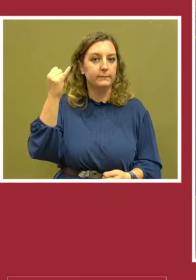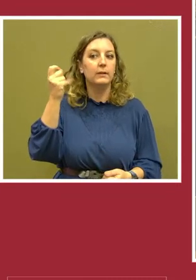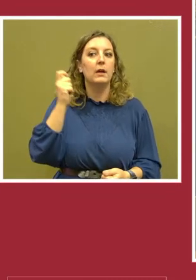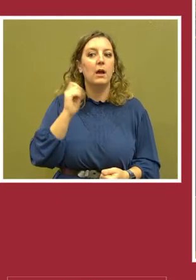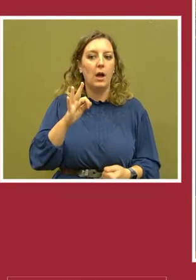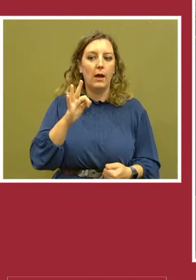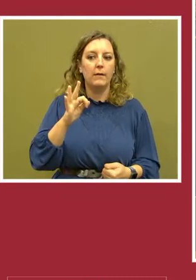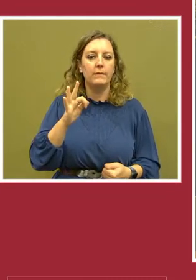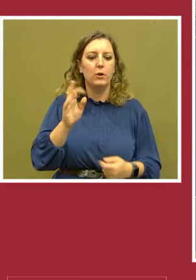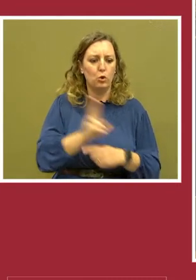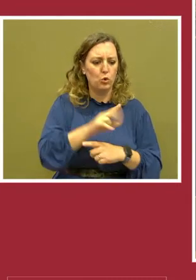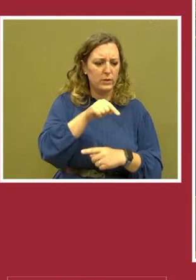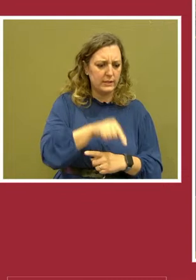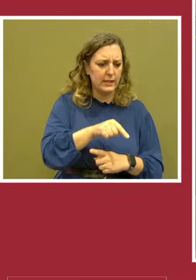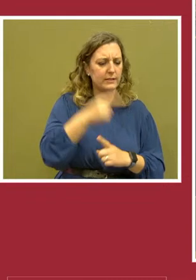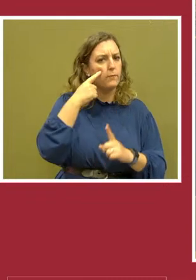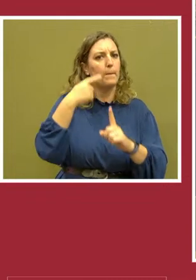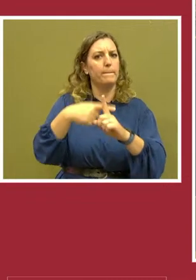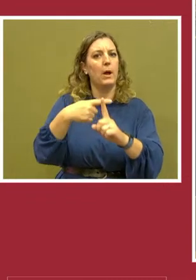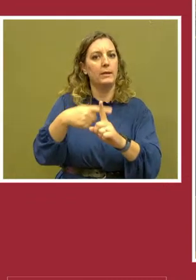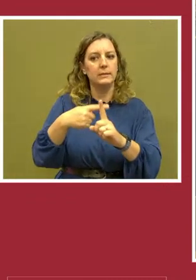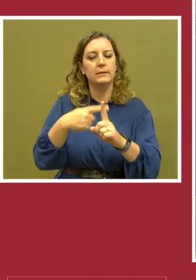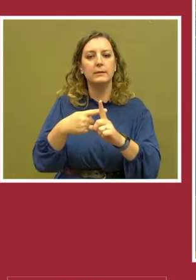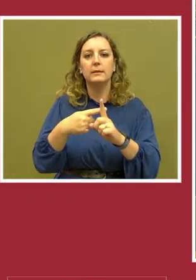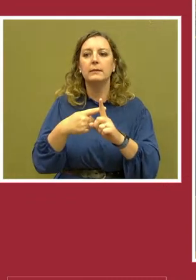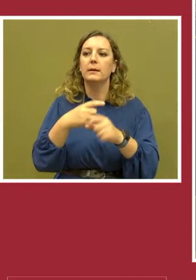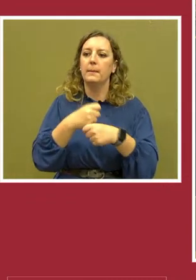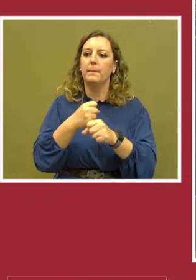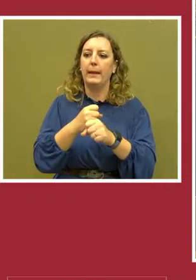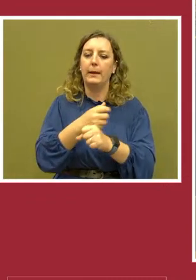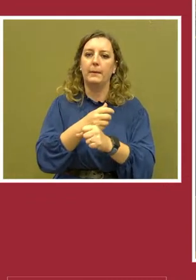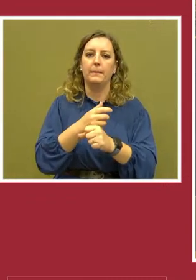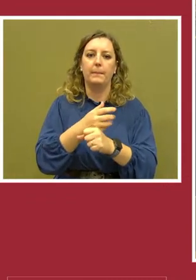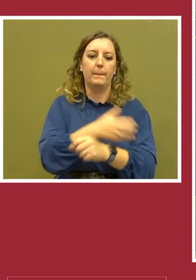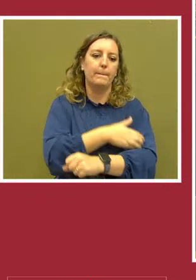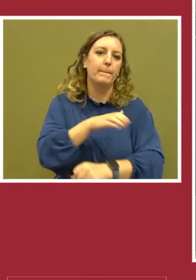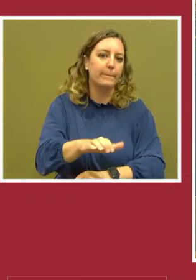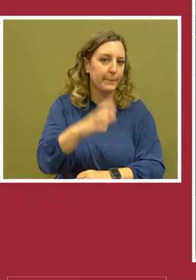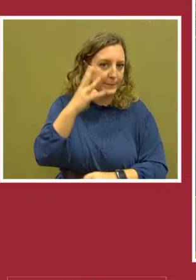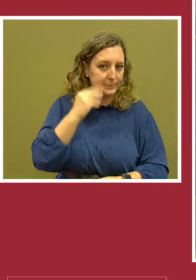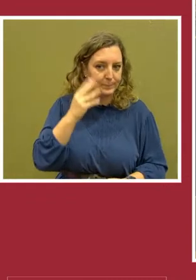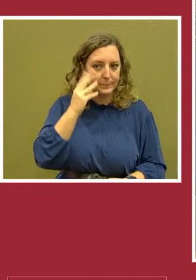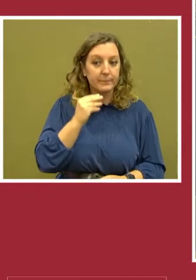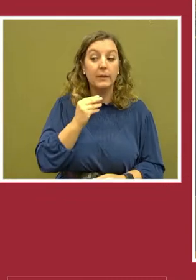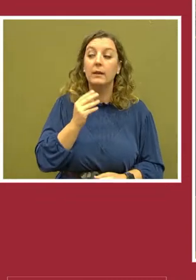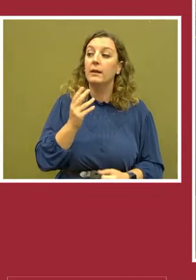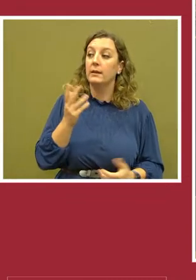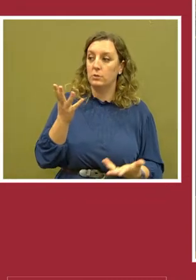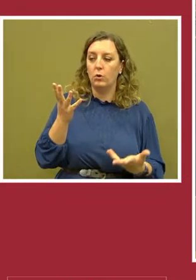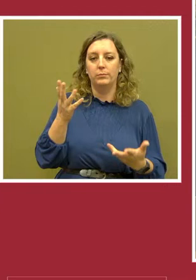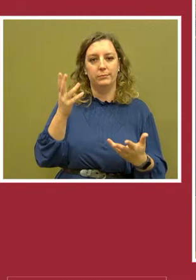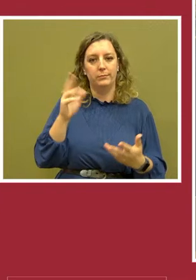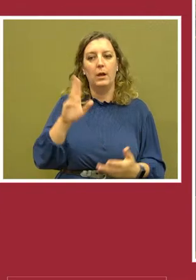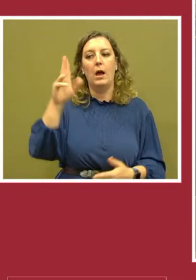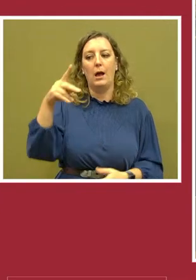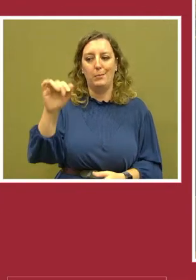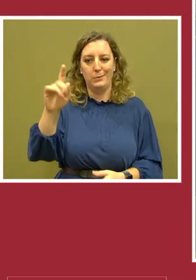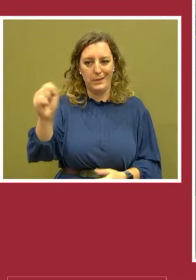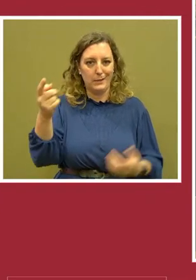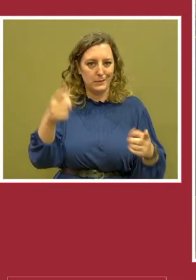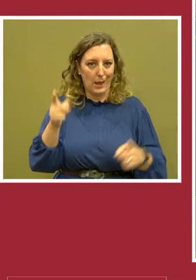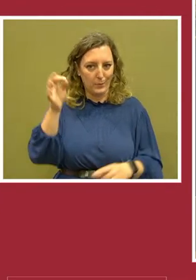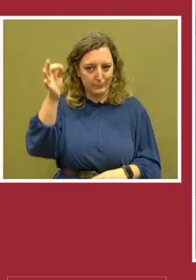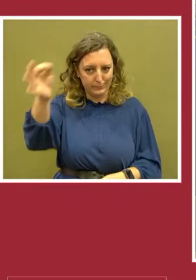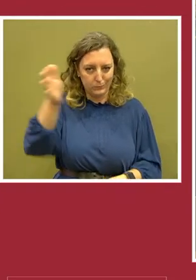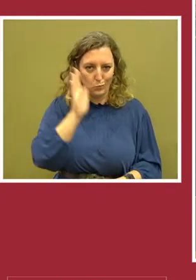of let's turn this into something positive and make it a powerful experience. And so look for updates on that in the future. We'll be doing